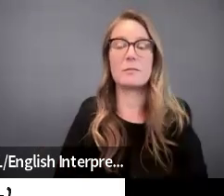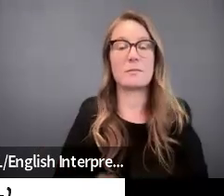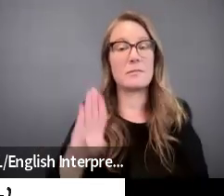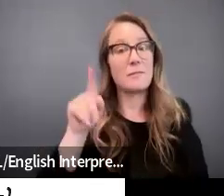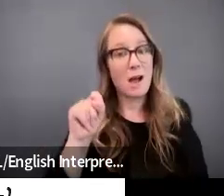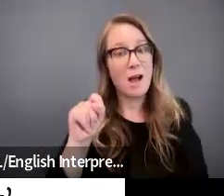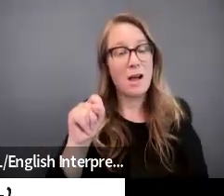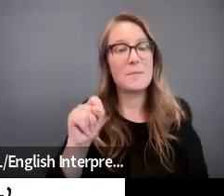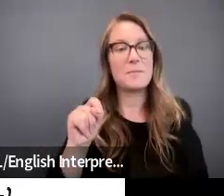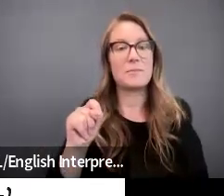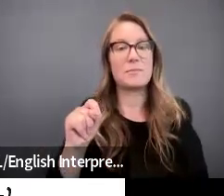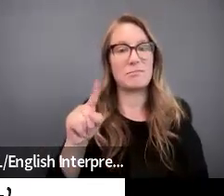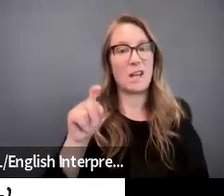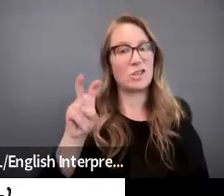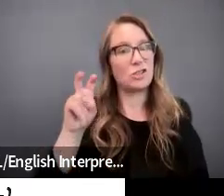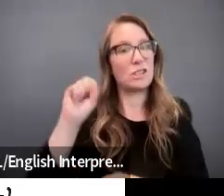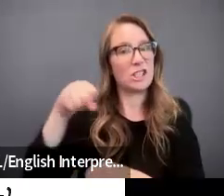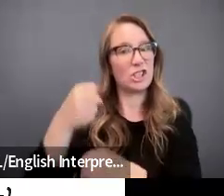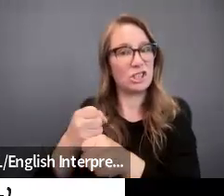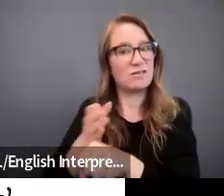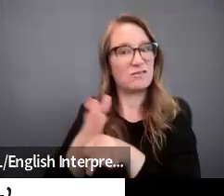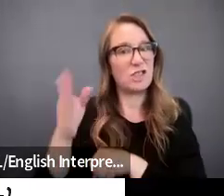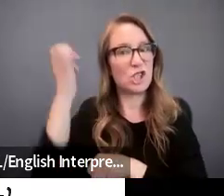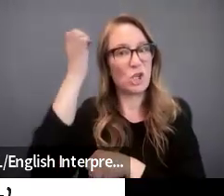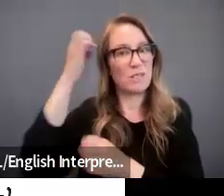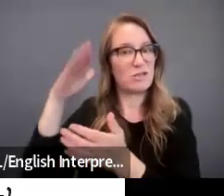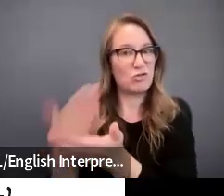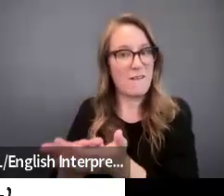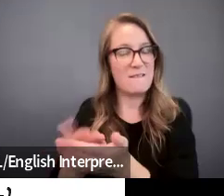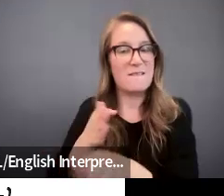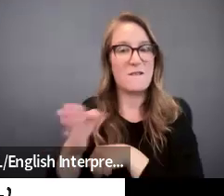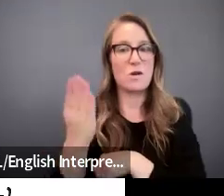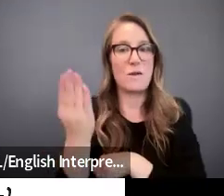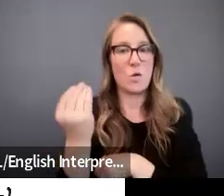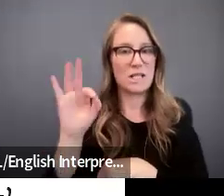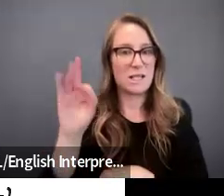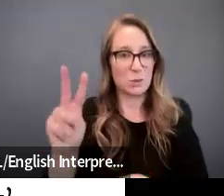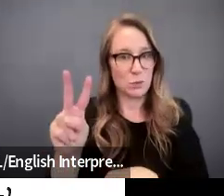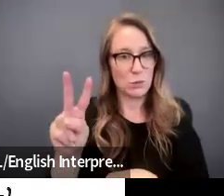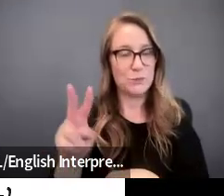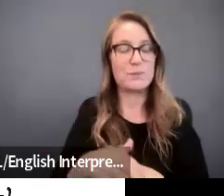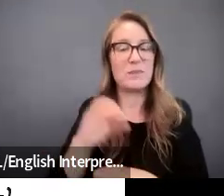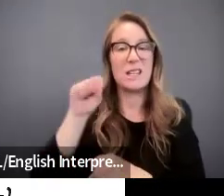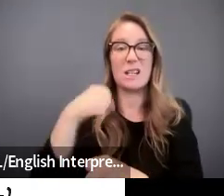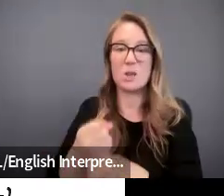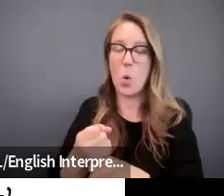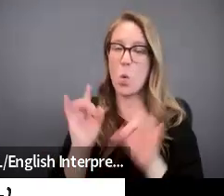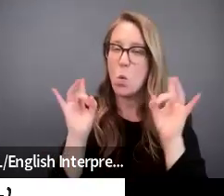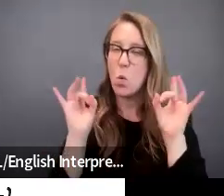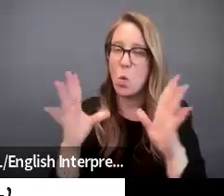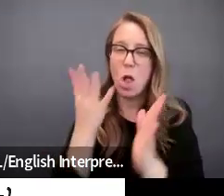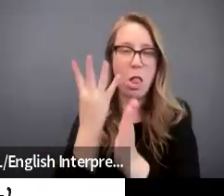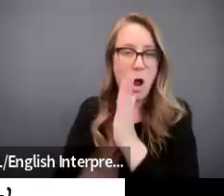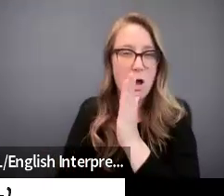But in the centuries that followed, the arrival of Europeans after 1492 were years of tremendous loss